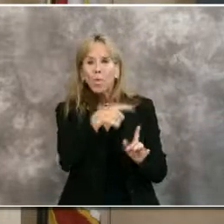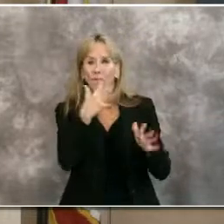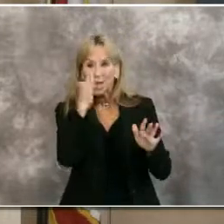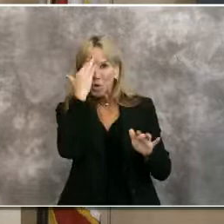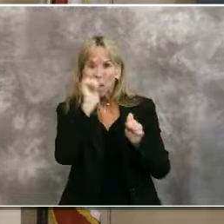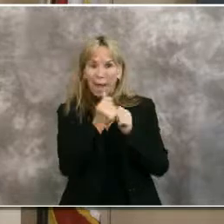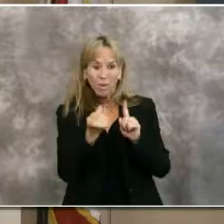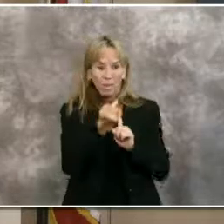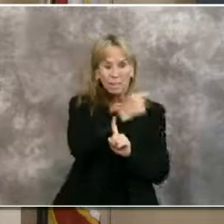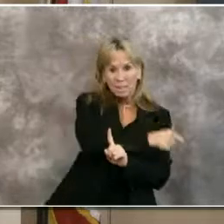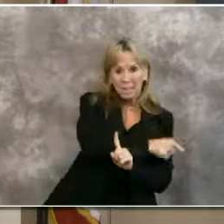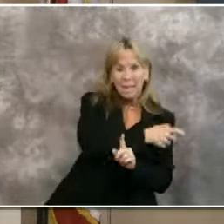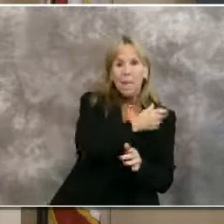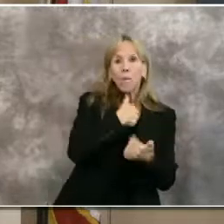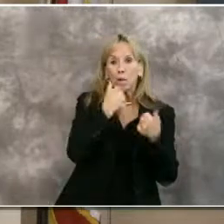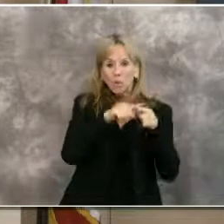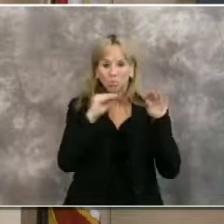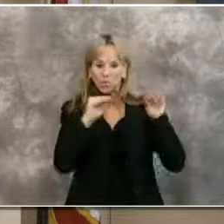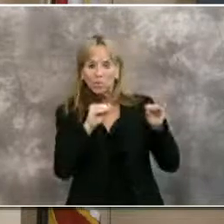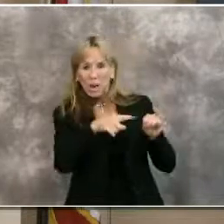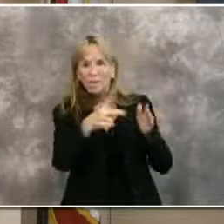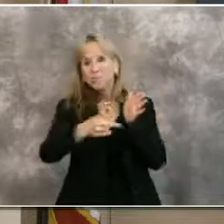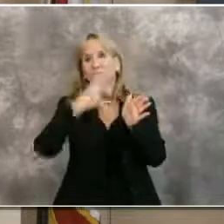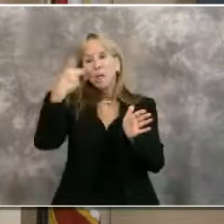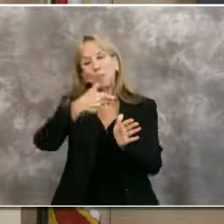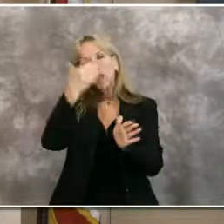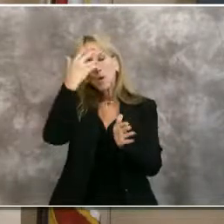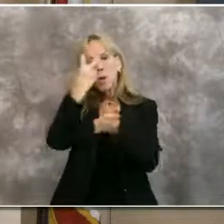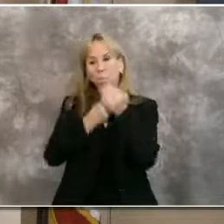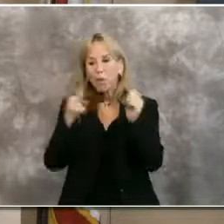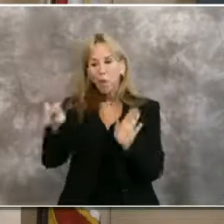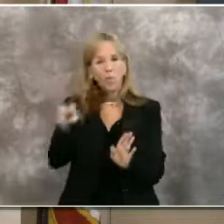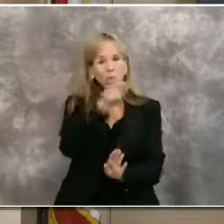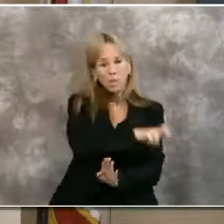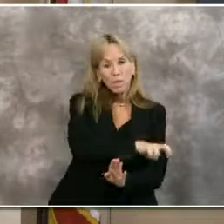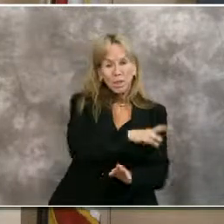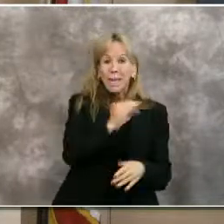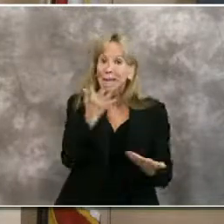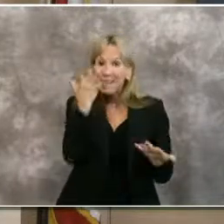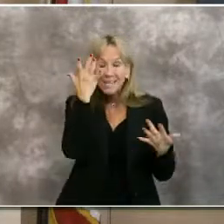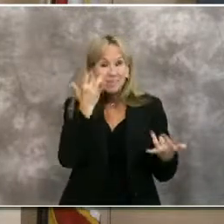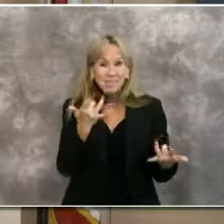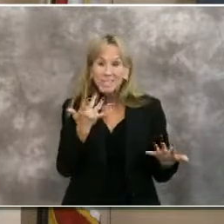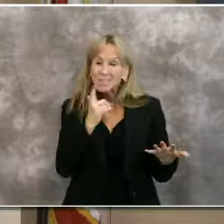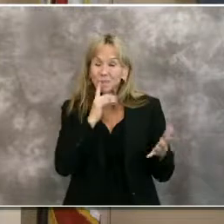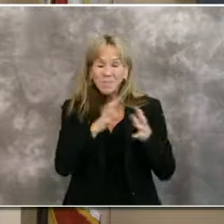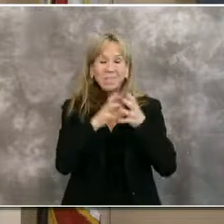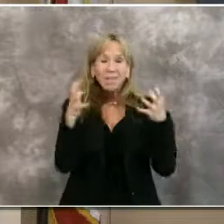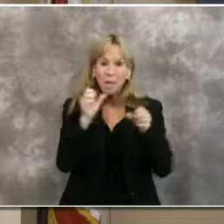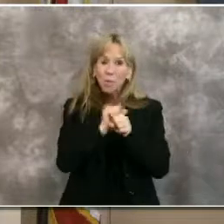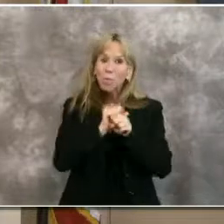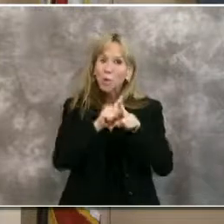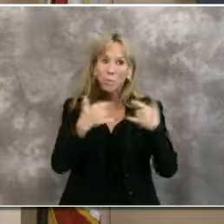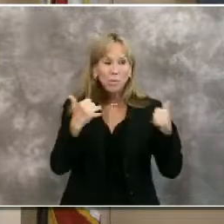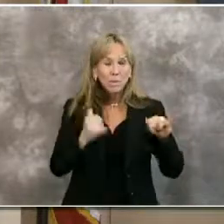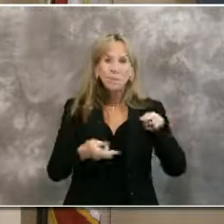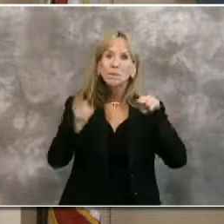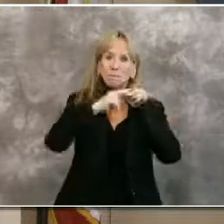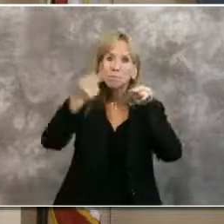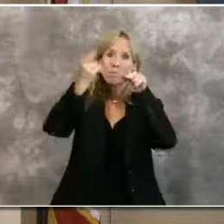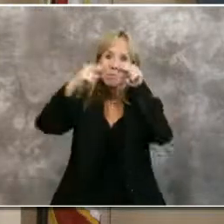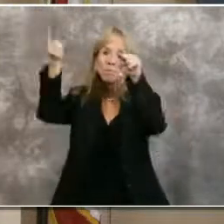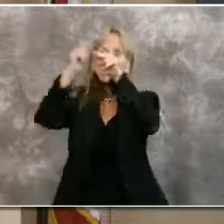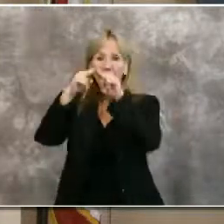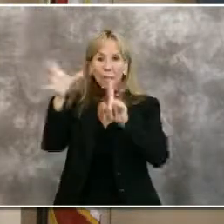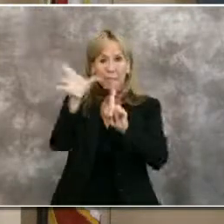disease investigation. So there's tremendous amount of work. It is, though, because of the spike in cases. And so, again, as the spike has come in,